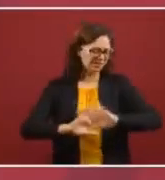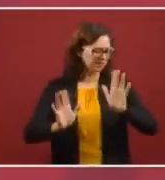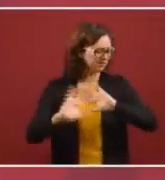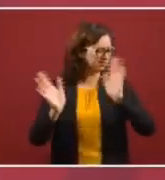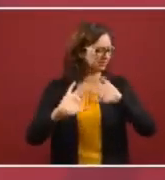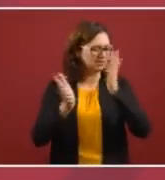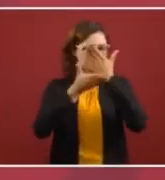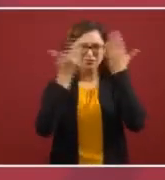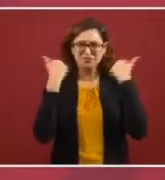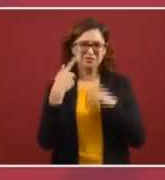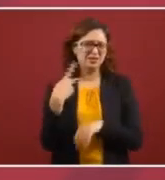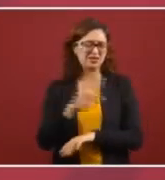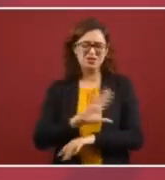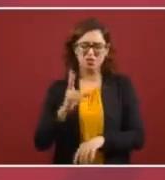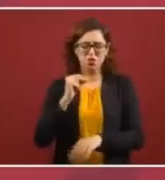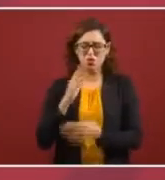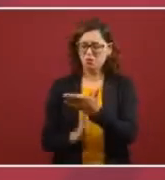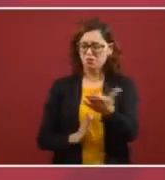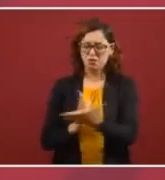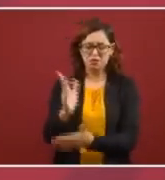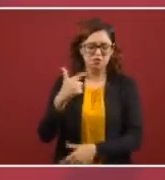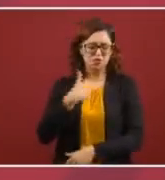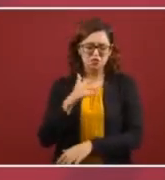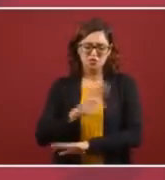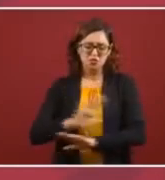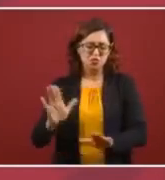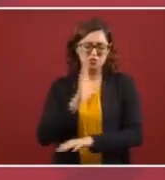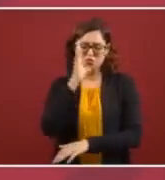I don't get involved in these things about